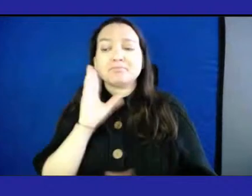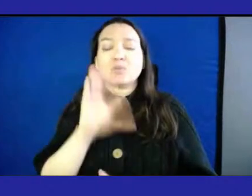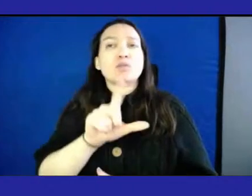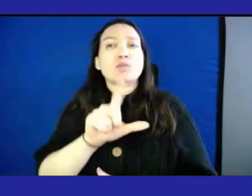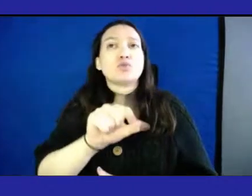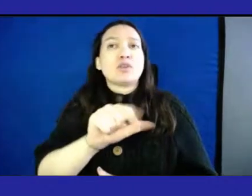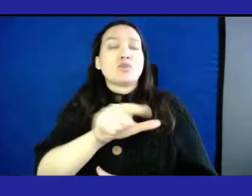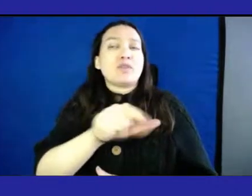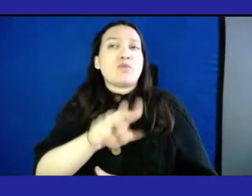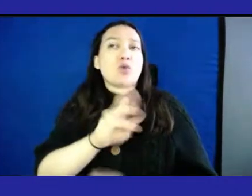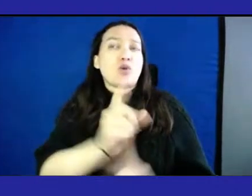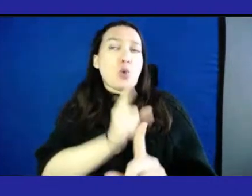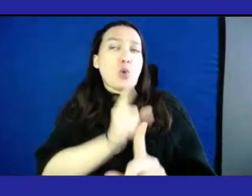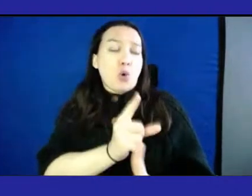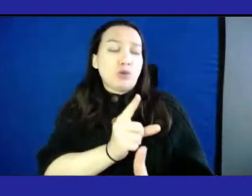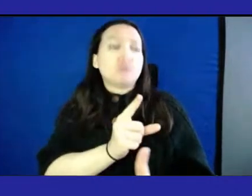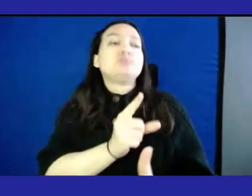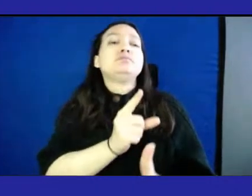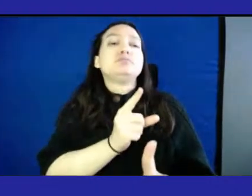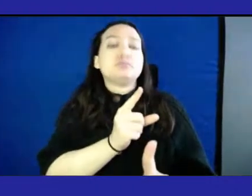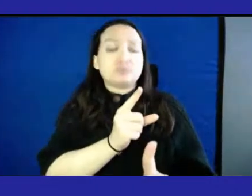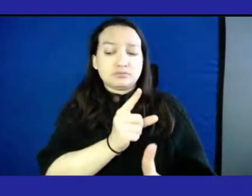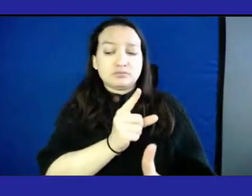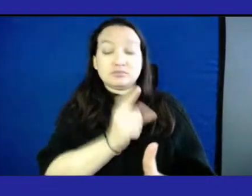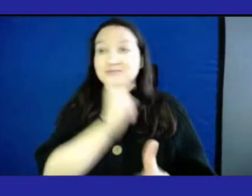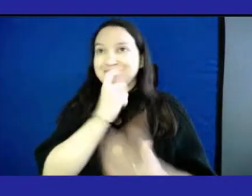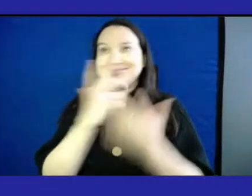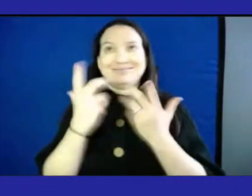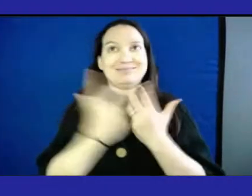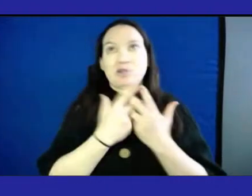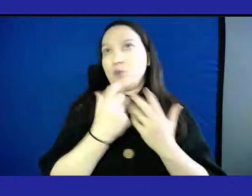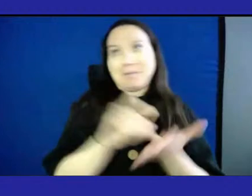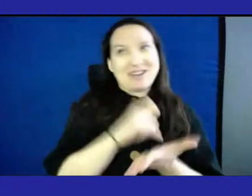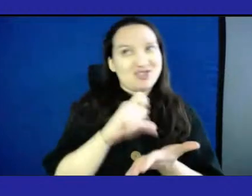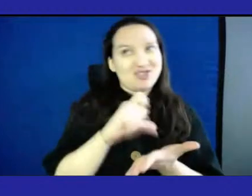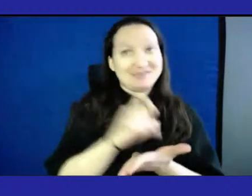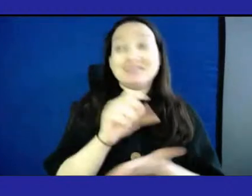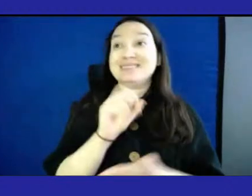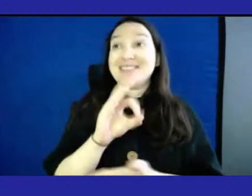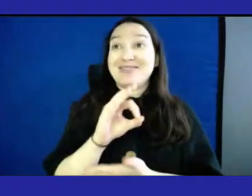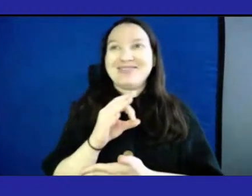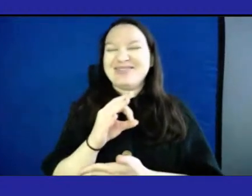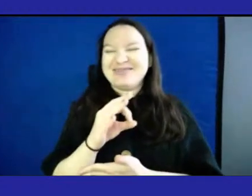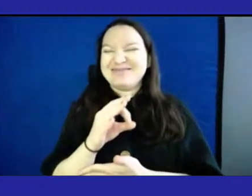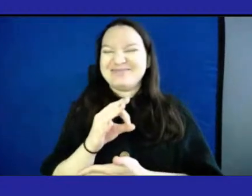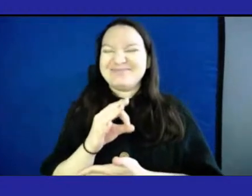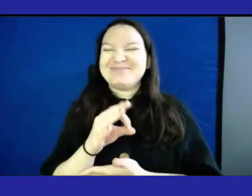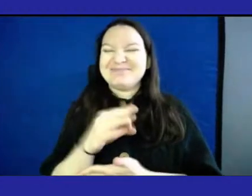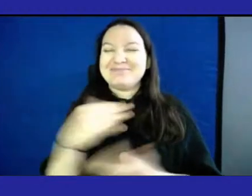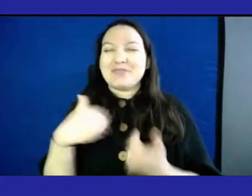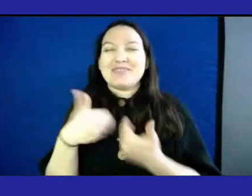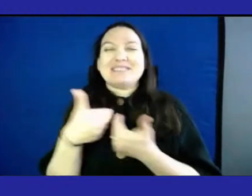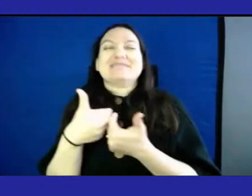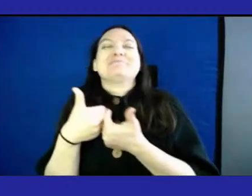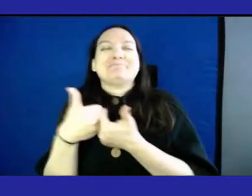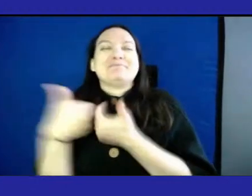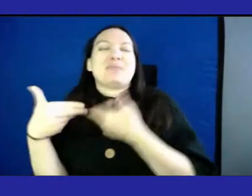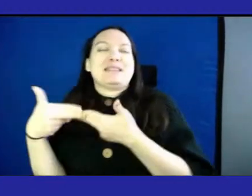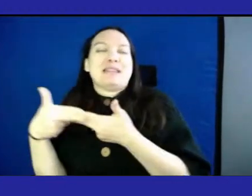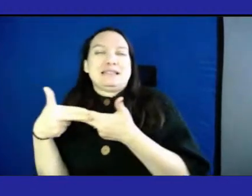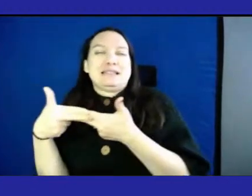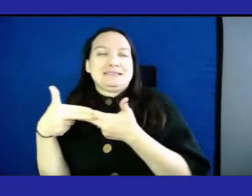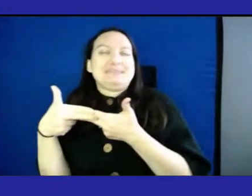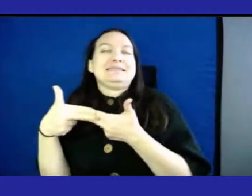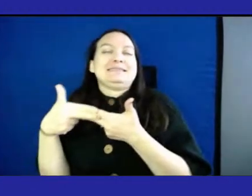that we now, it won't fit on our one pager anymore if we do 4, but we'll have a separate slide behind the